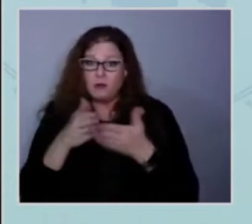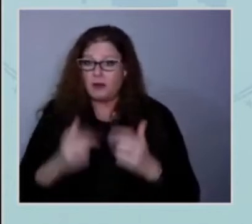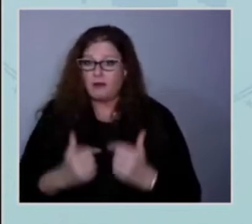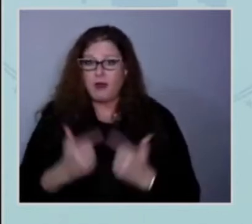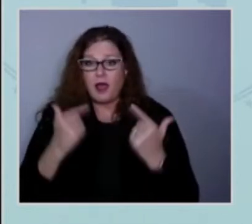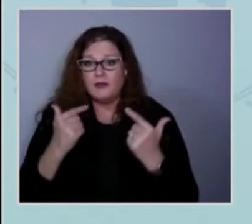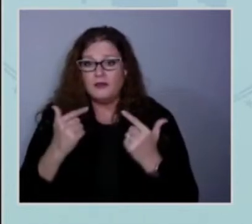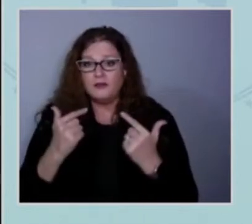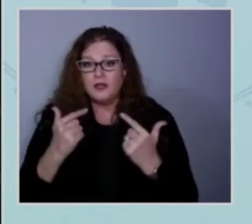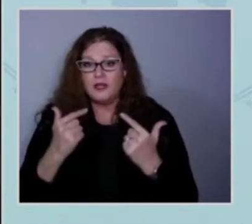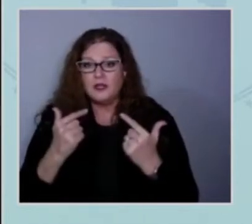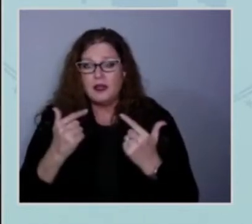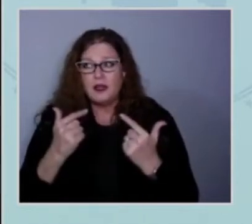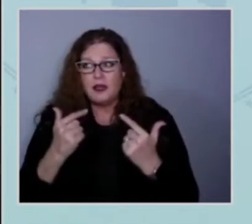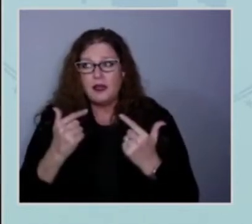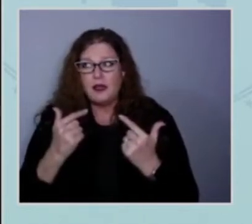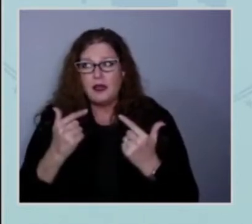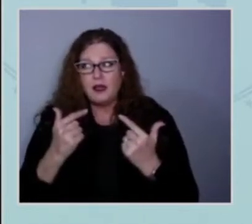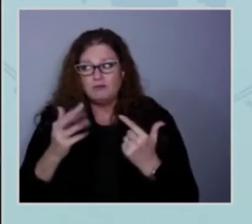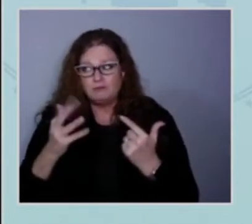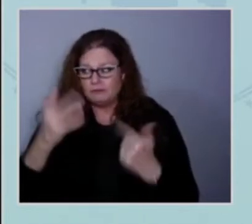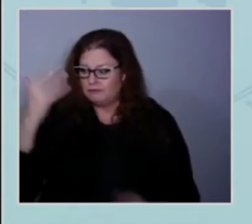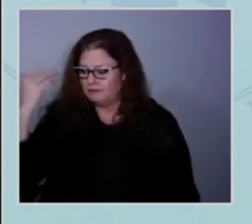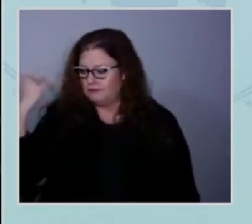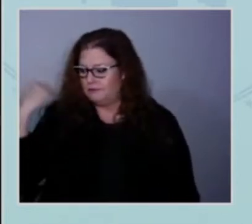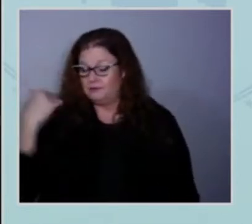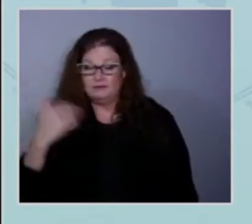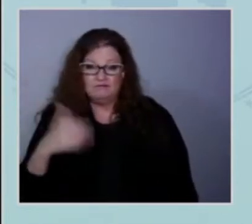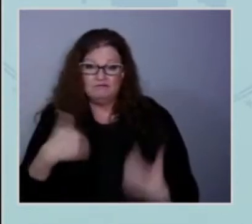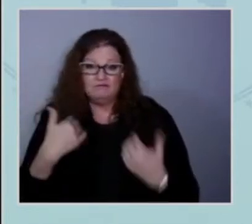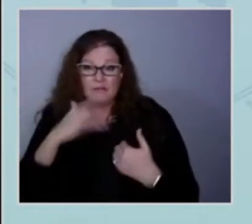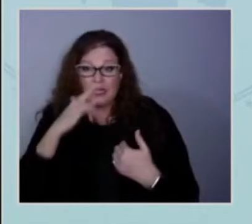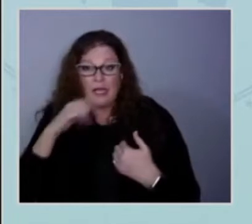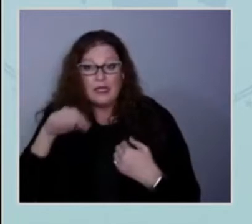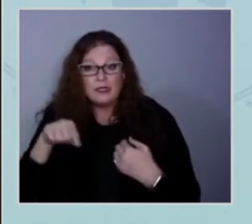talk because, I got involved in public life